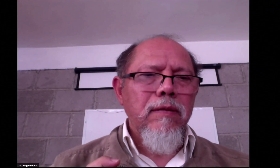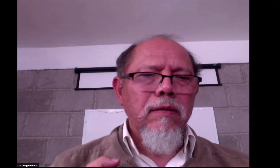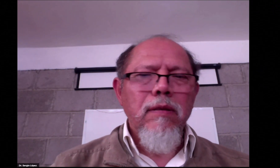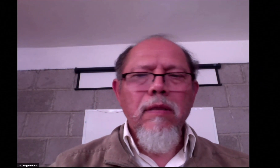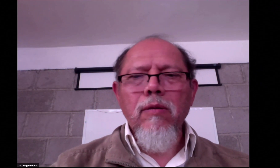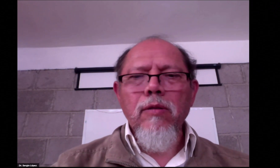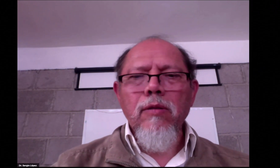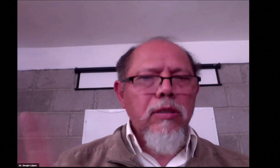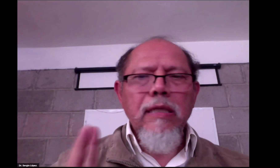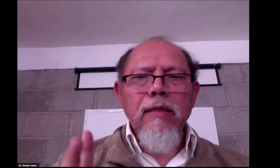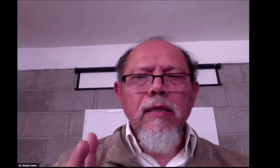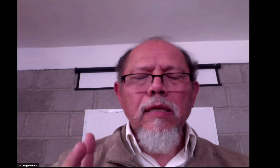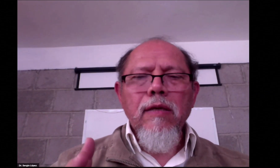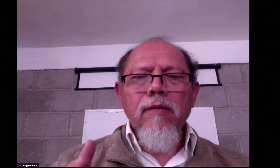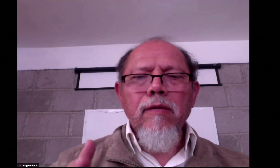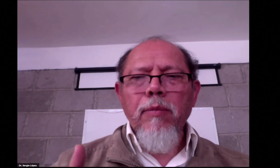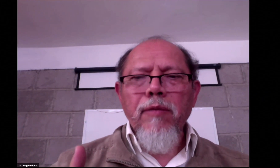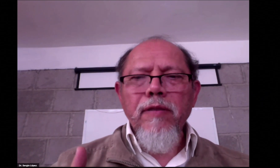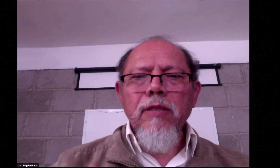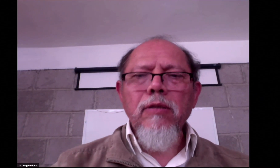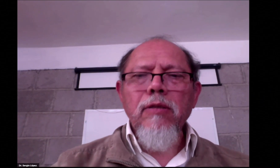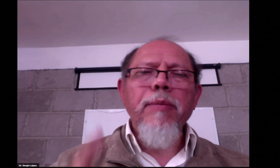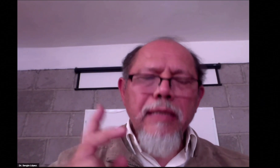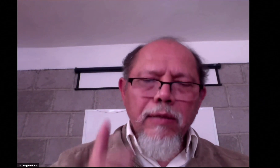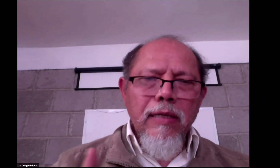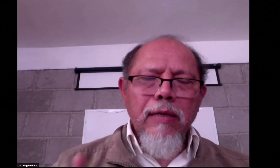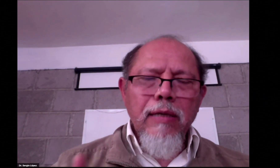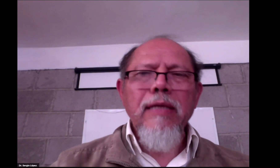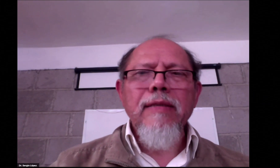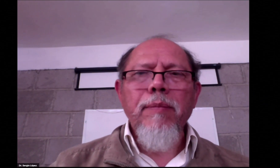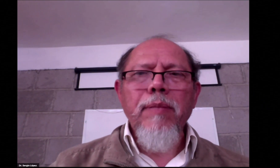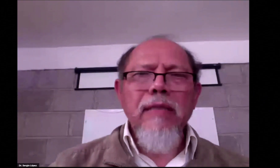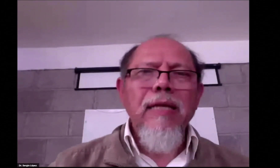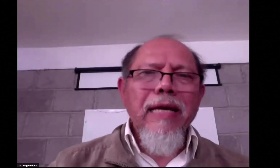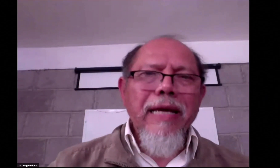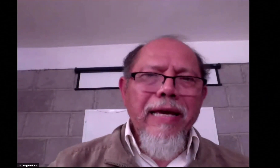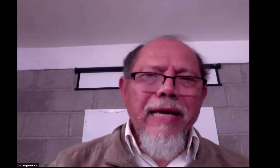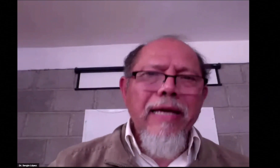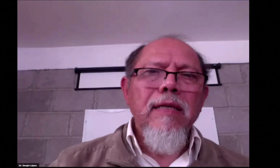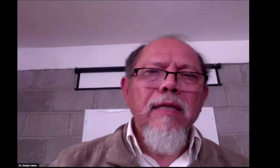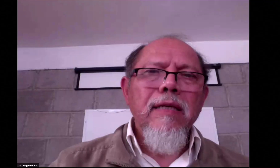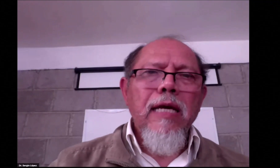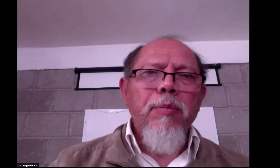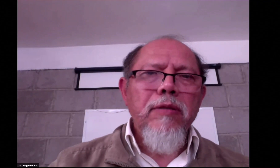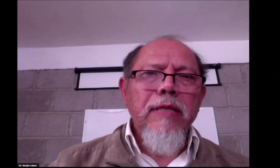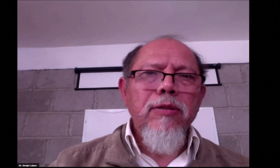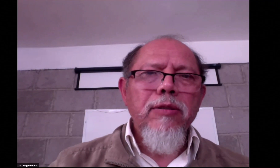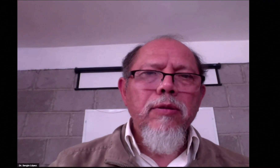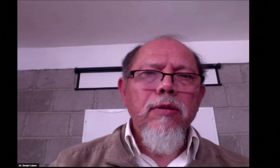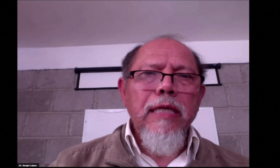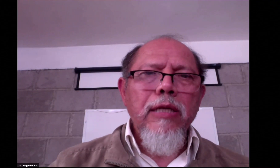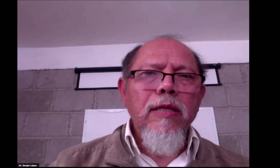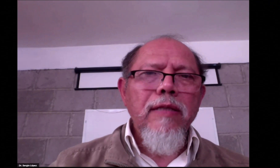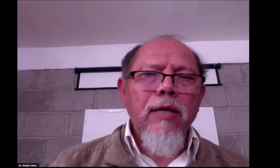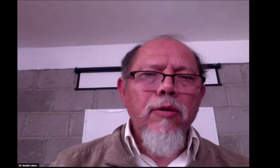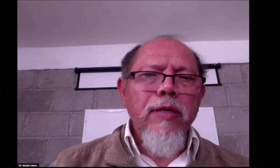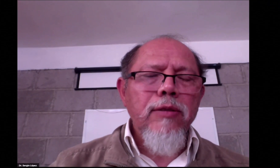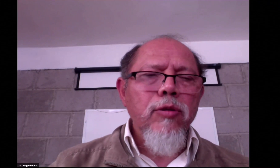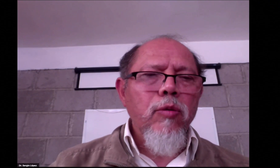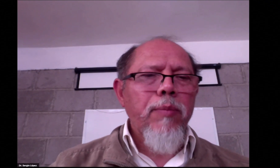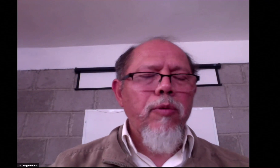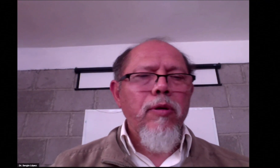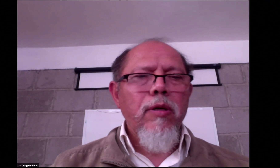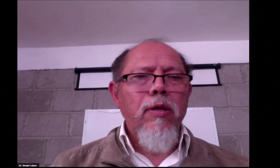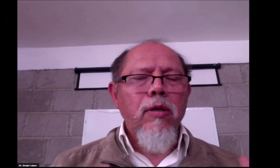disability for people who are normal. Let's say if they don't have any physical problem, they could have a physical disability, which